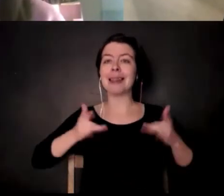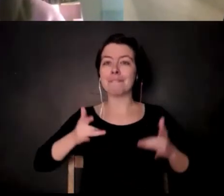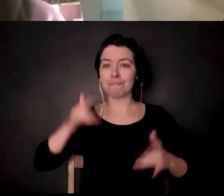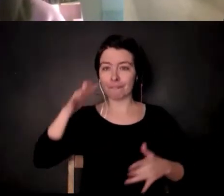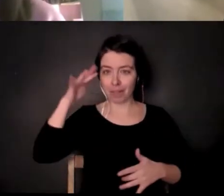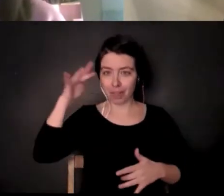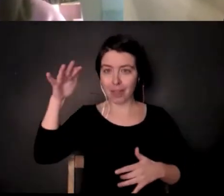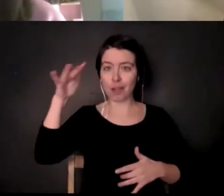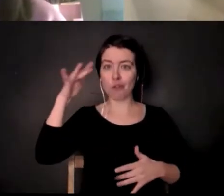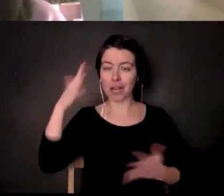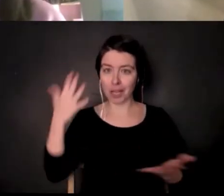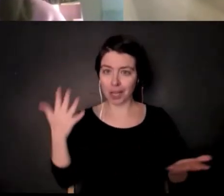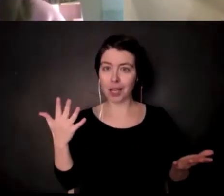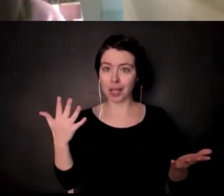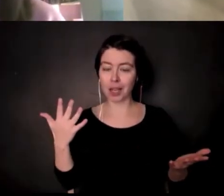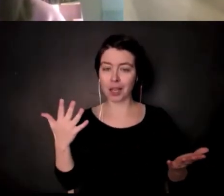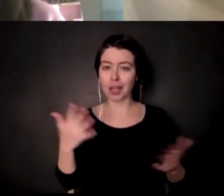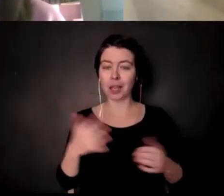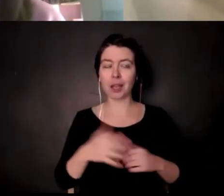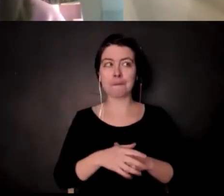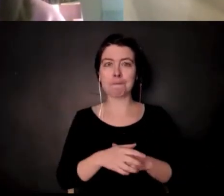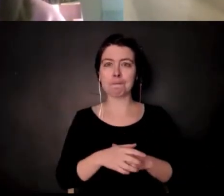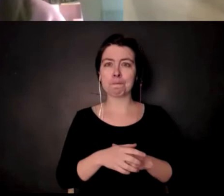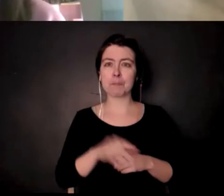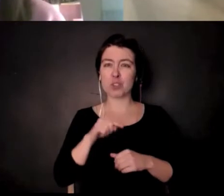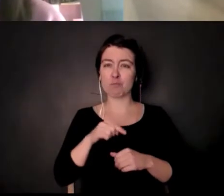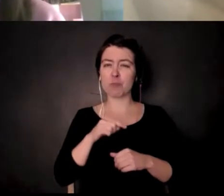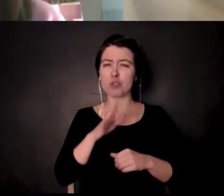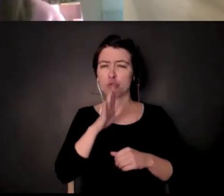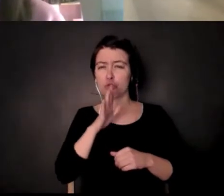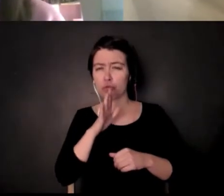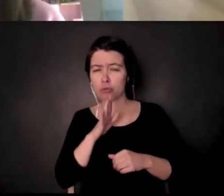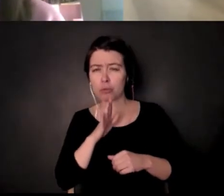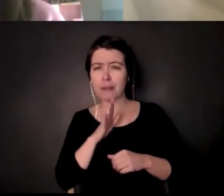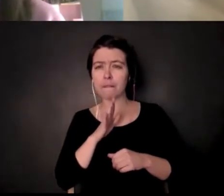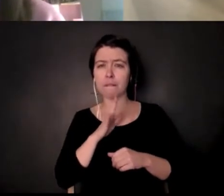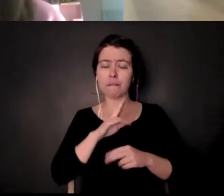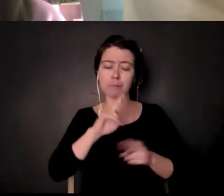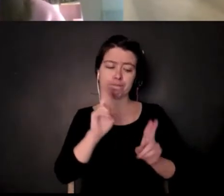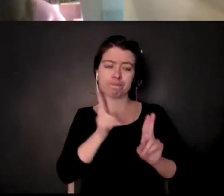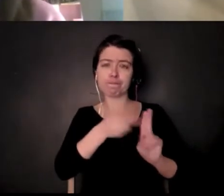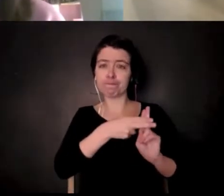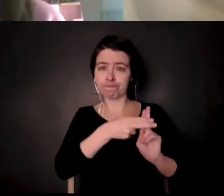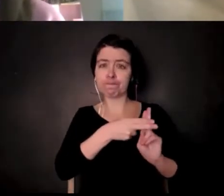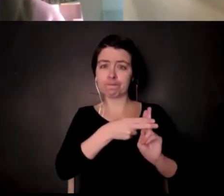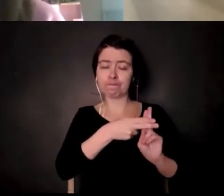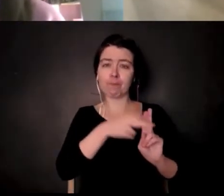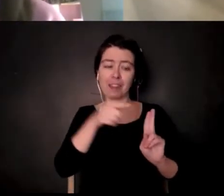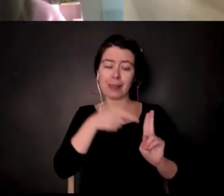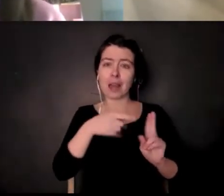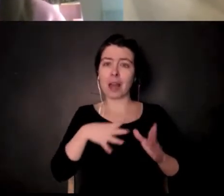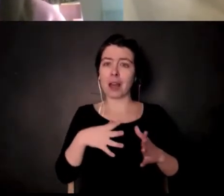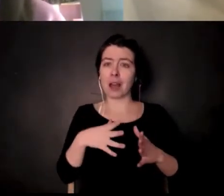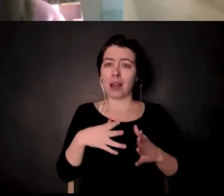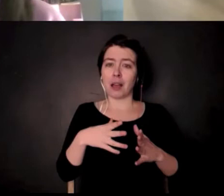name grief as something that had ongoing relevance for everyone